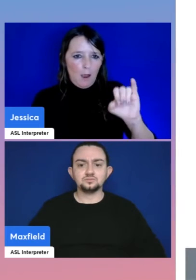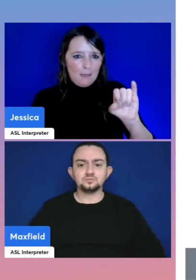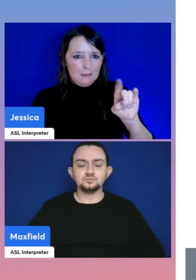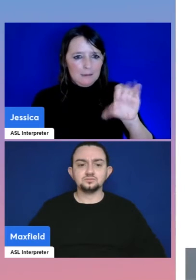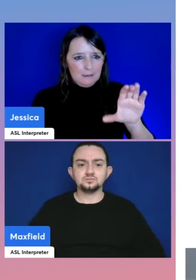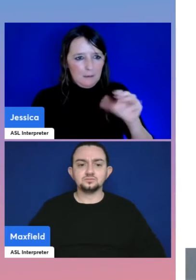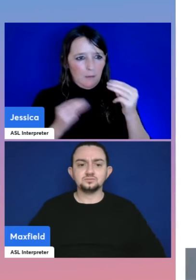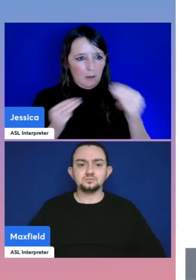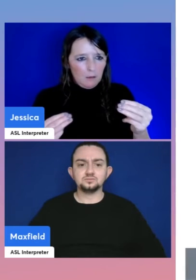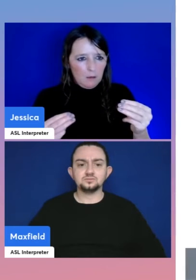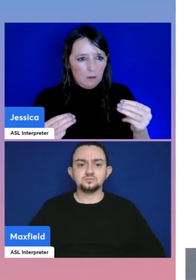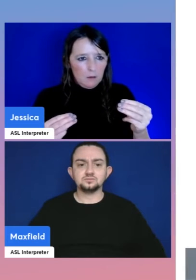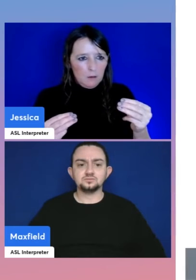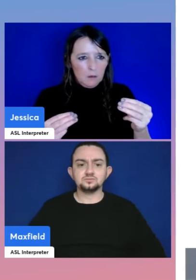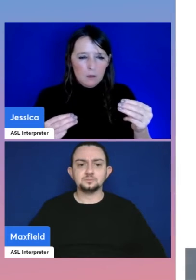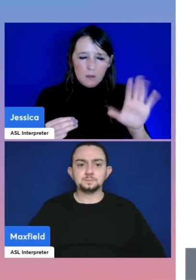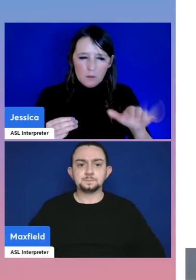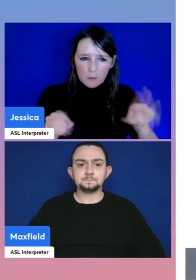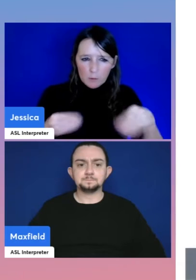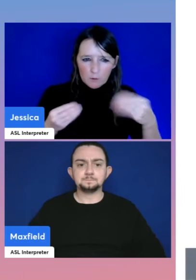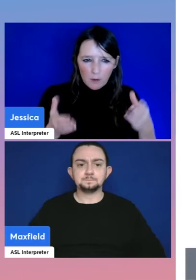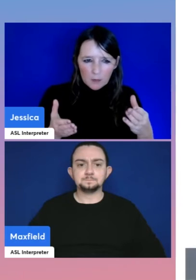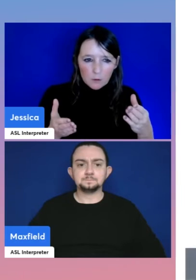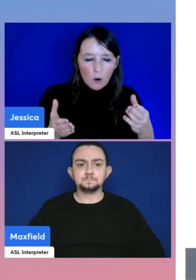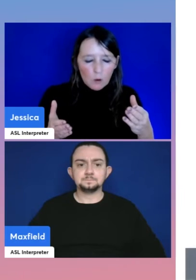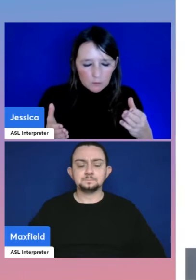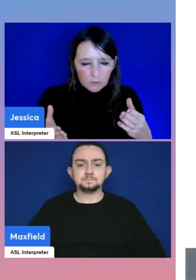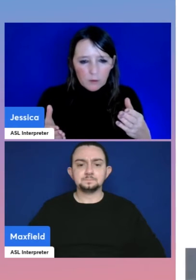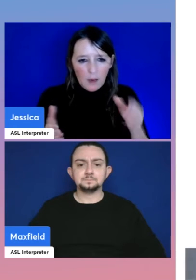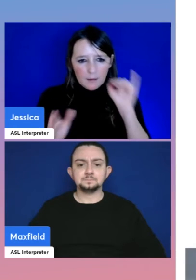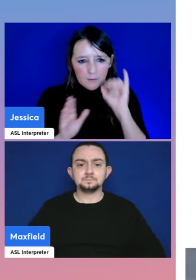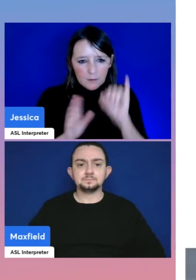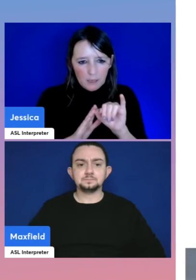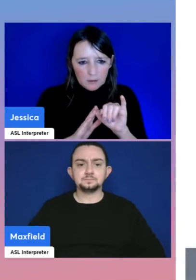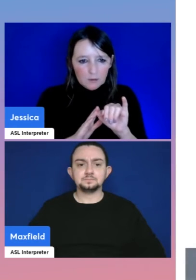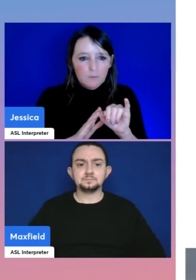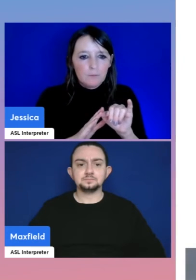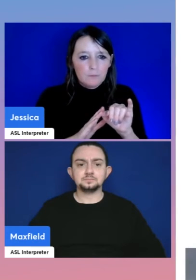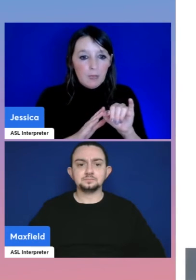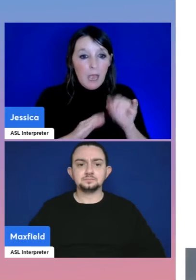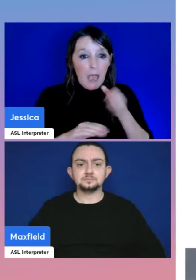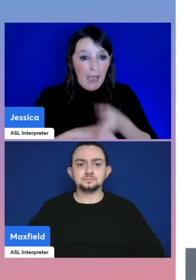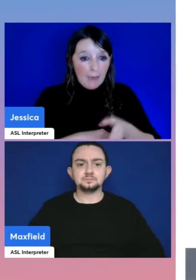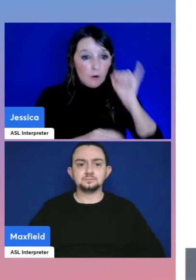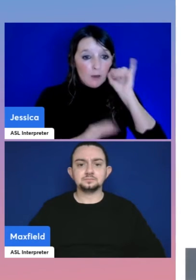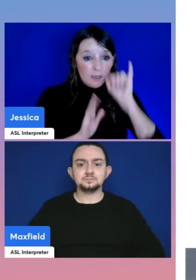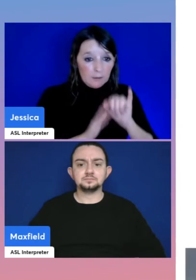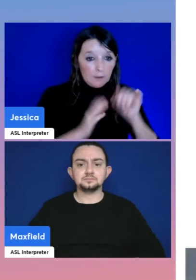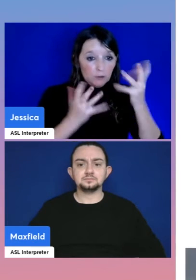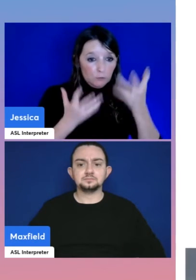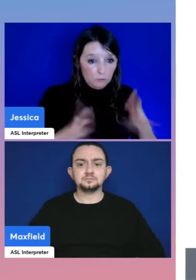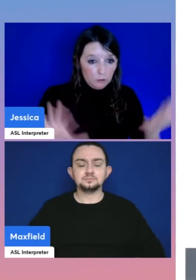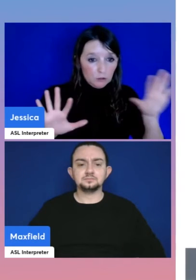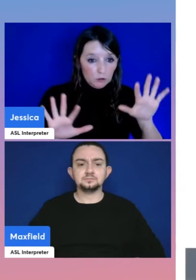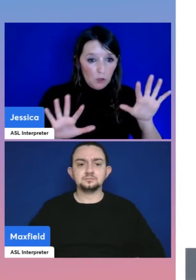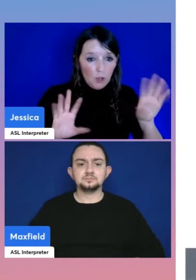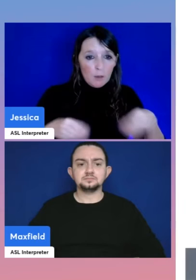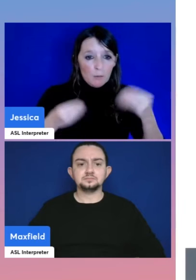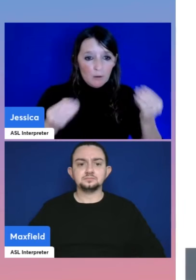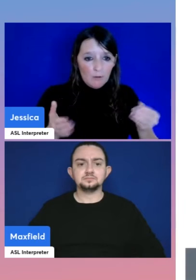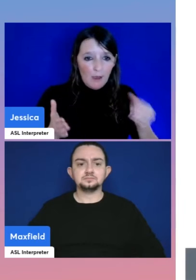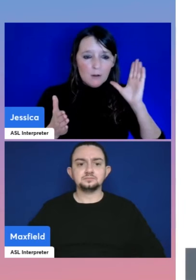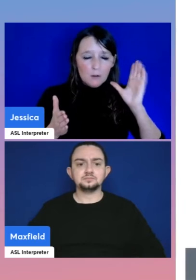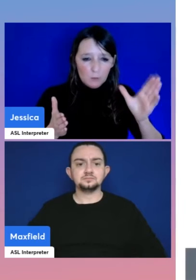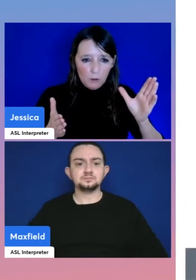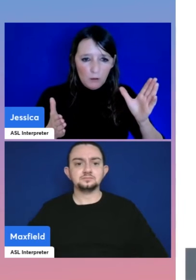to their OIDC provider for authentication. After the authentication, the OIDC provider returns an ID token